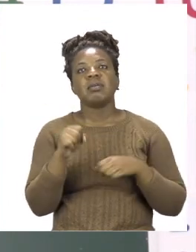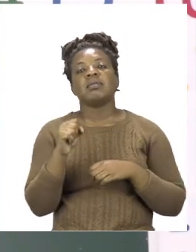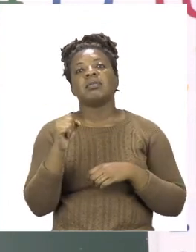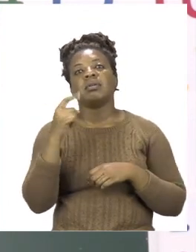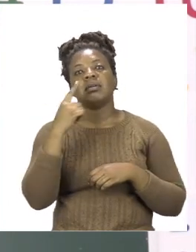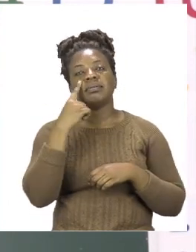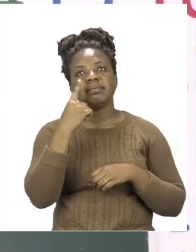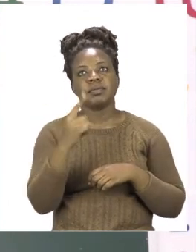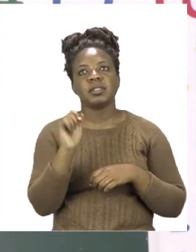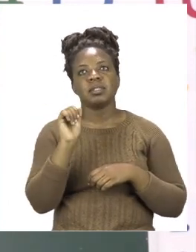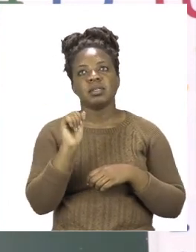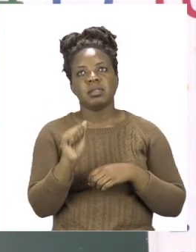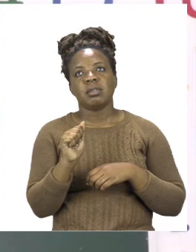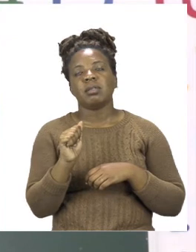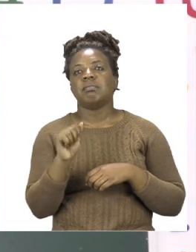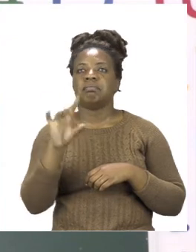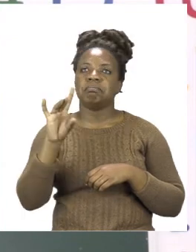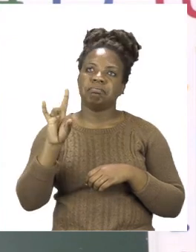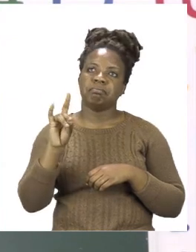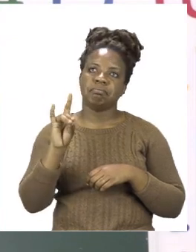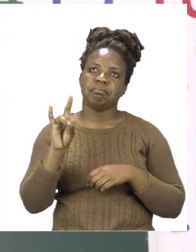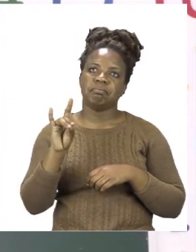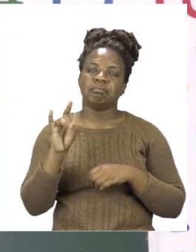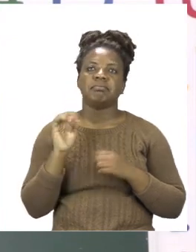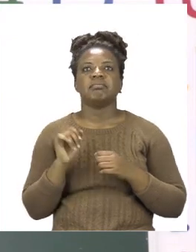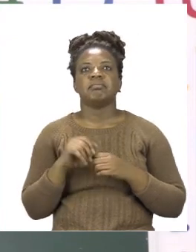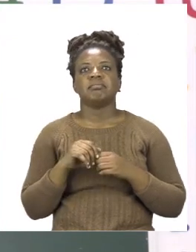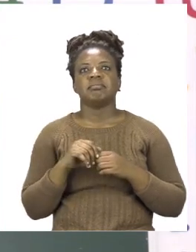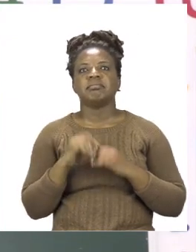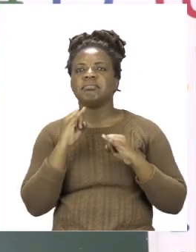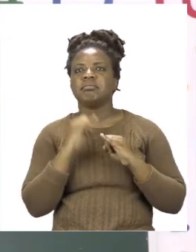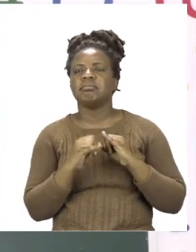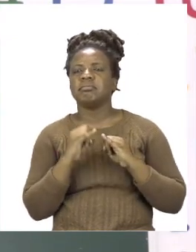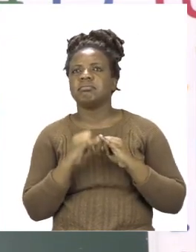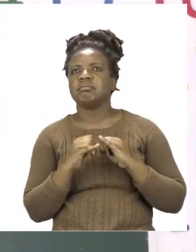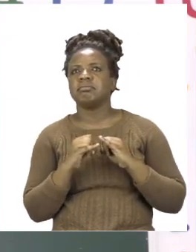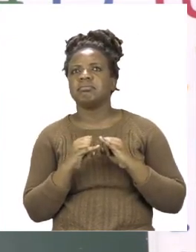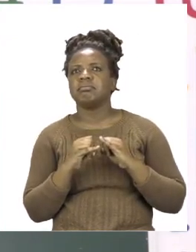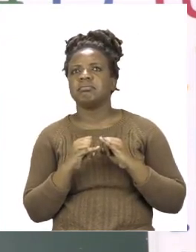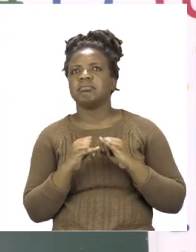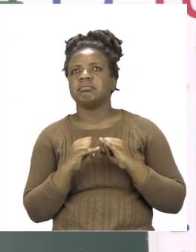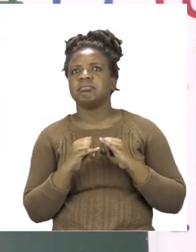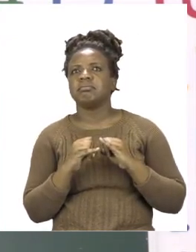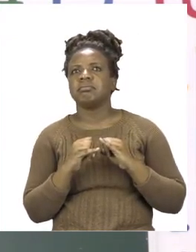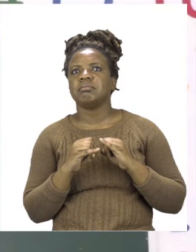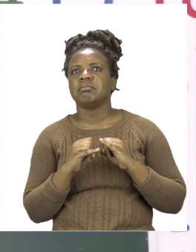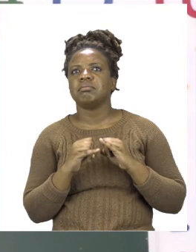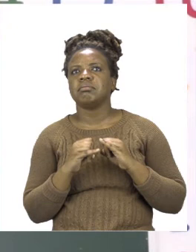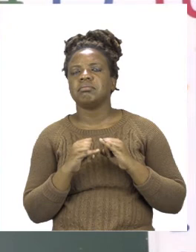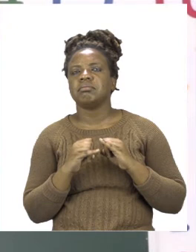A puppy. Puppy is there. So the last thing we now need to use is the thing that we actually see